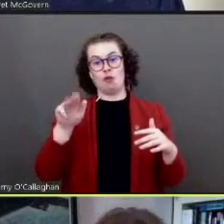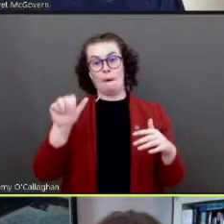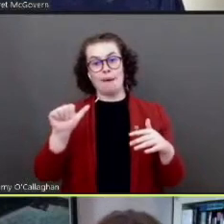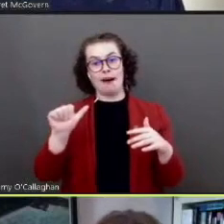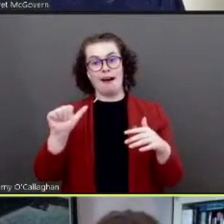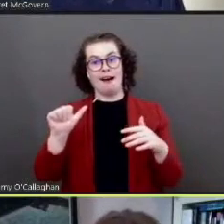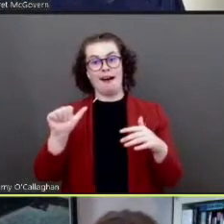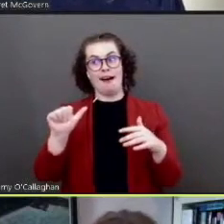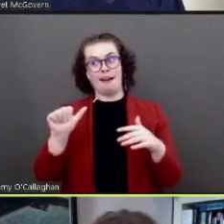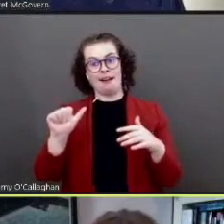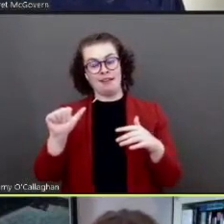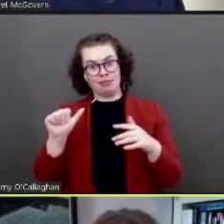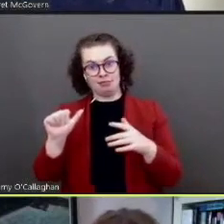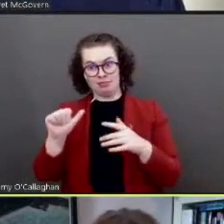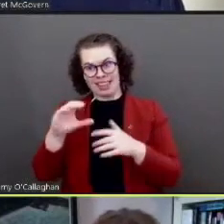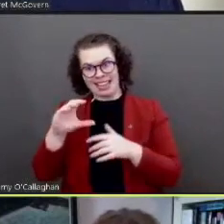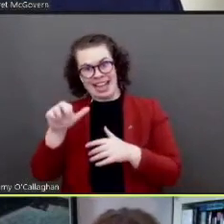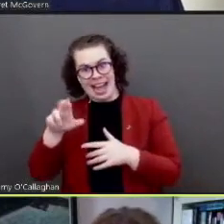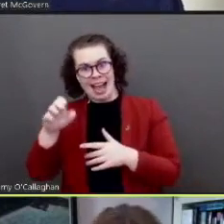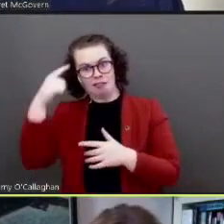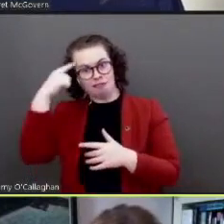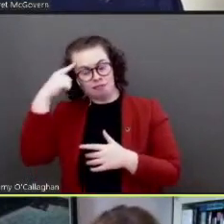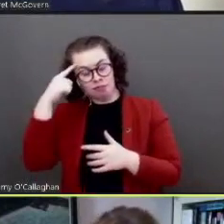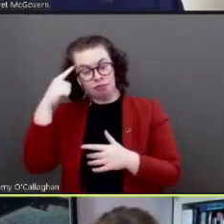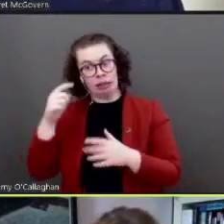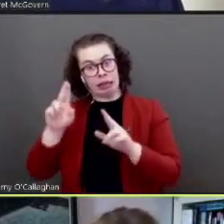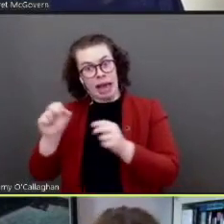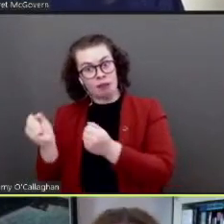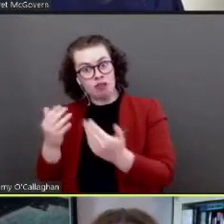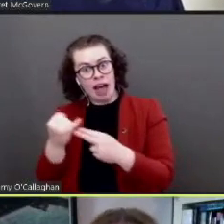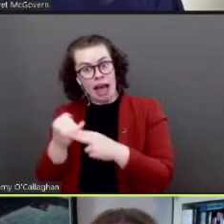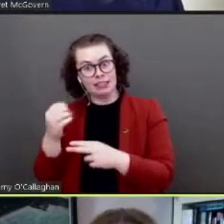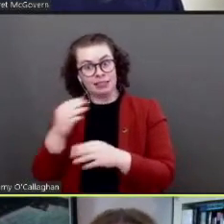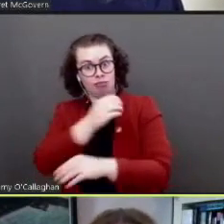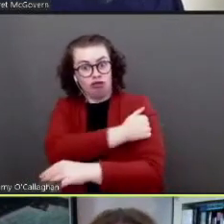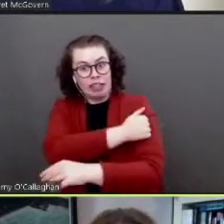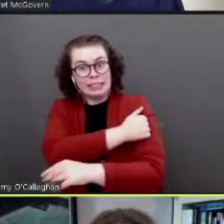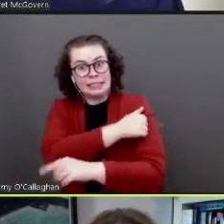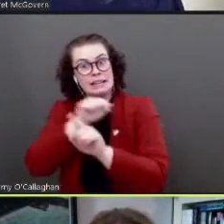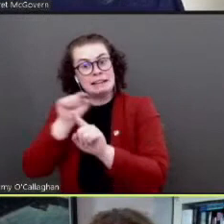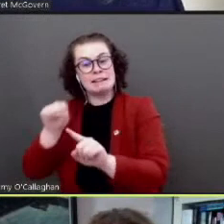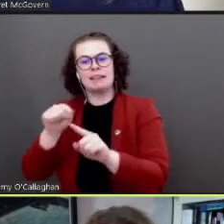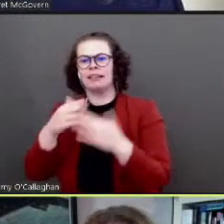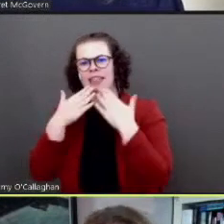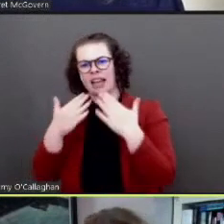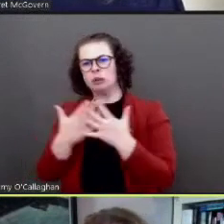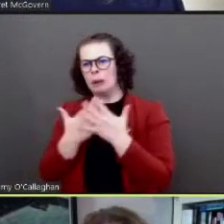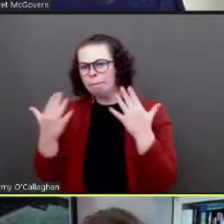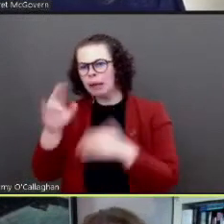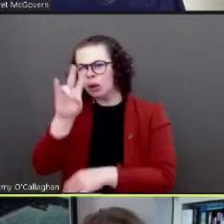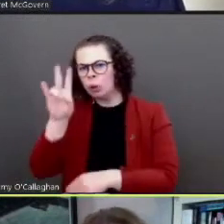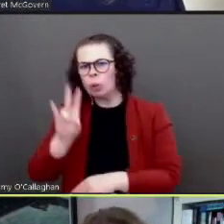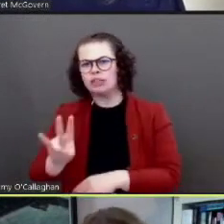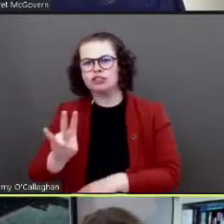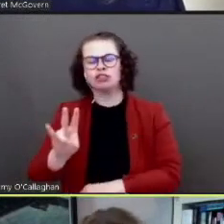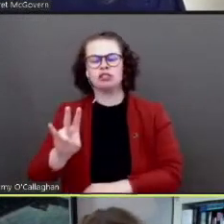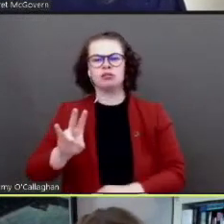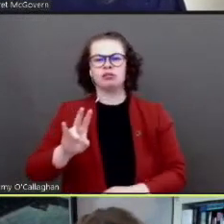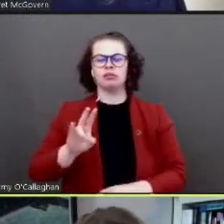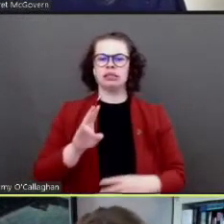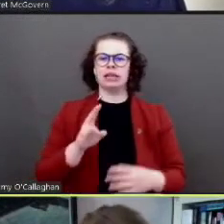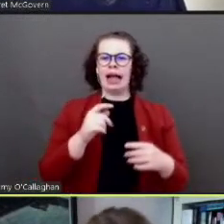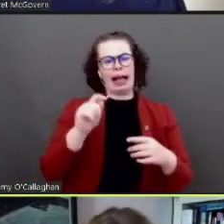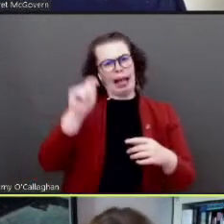how trauma-informed care can be provided in a prison system. I mean, you've presented what sounds like really responsive to